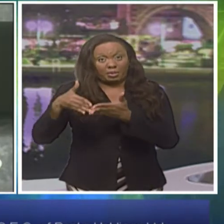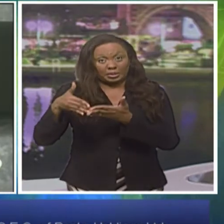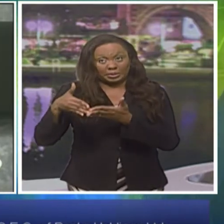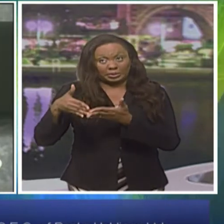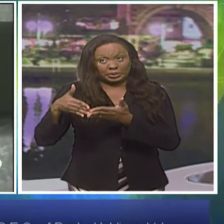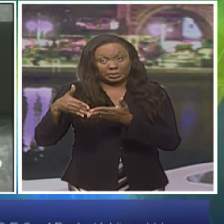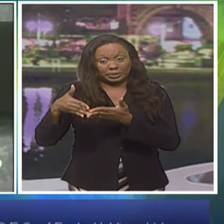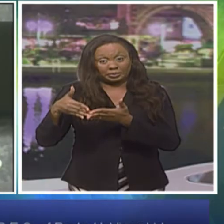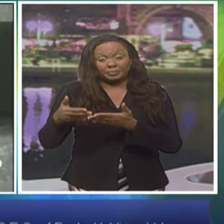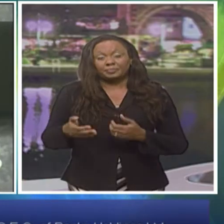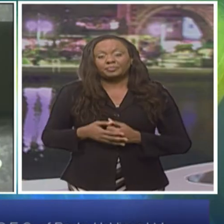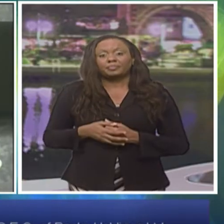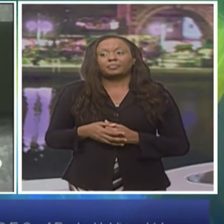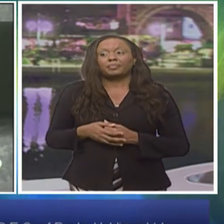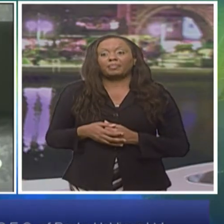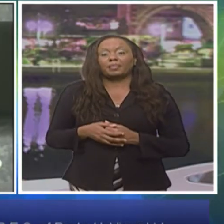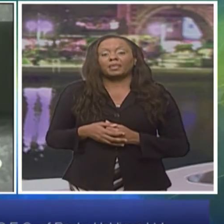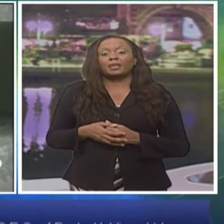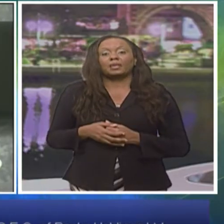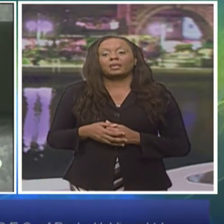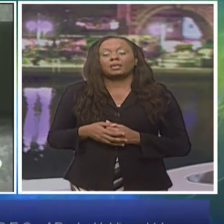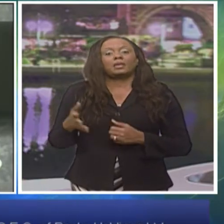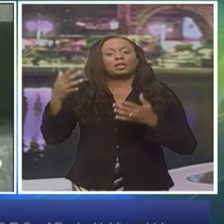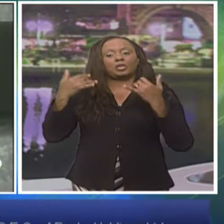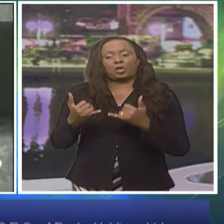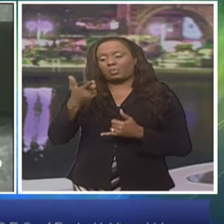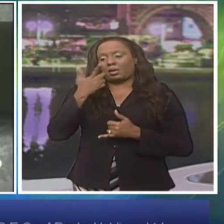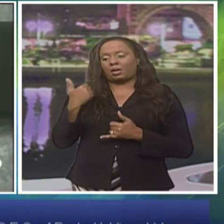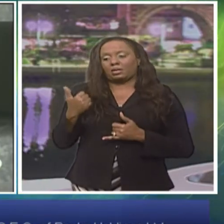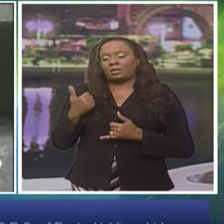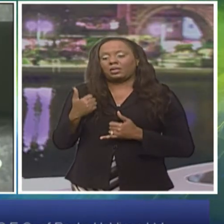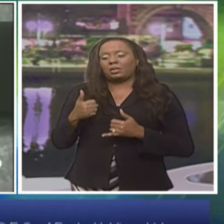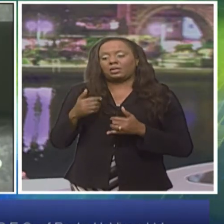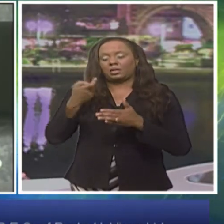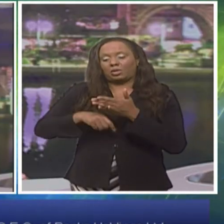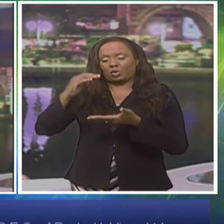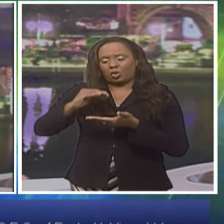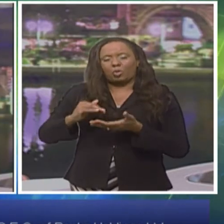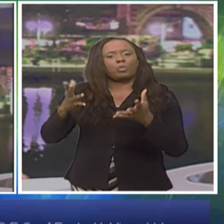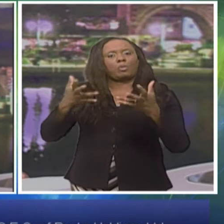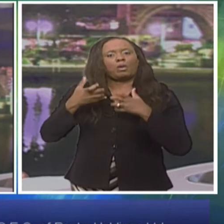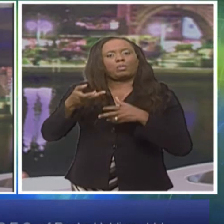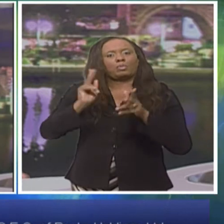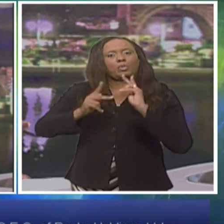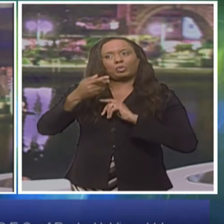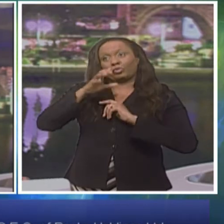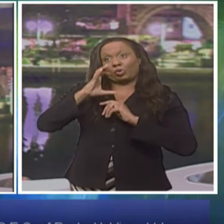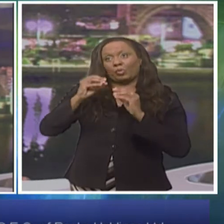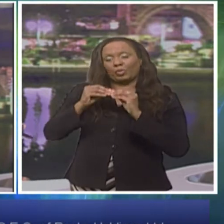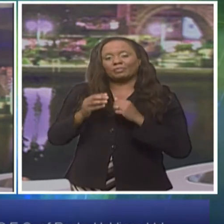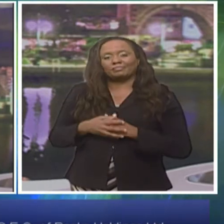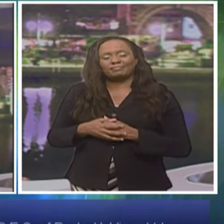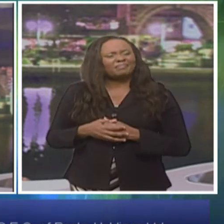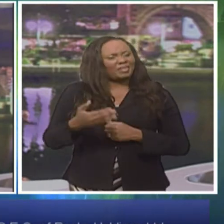cess, is one of the measures to bring it back to the 60 and beyond. And I know that the Pine Hill Dairy had some initiatives of its